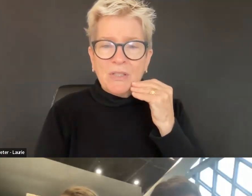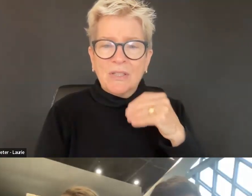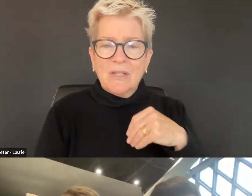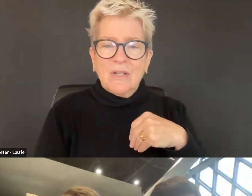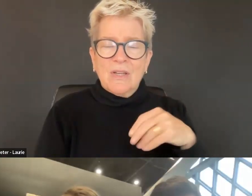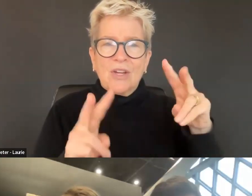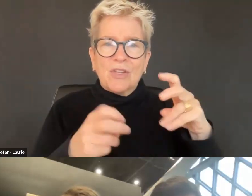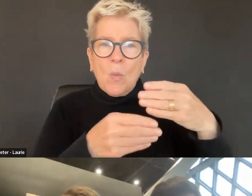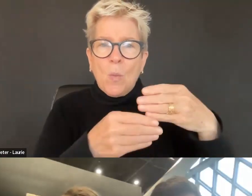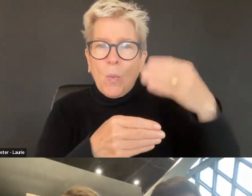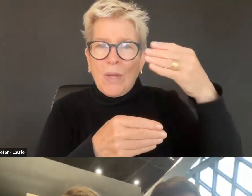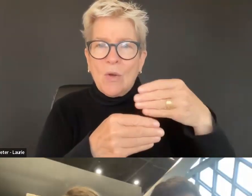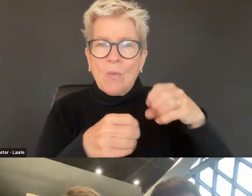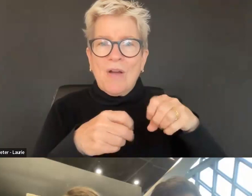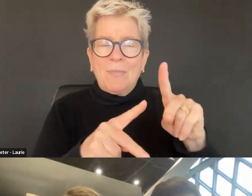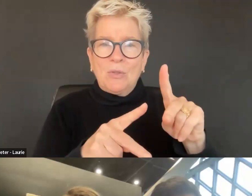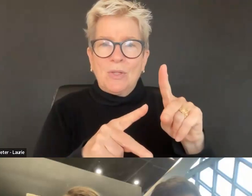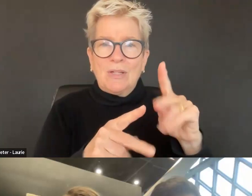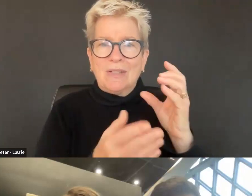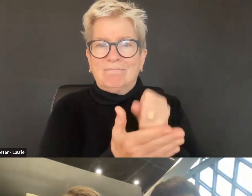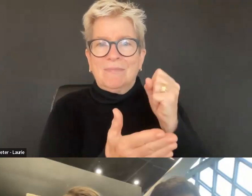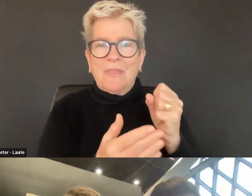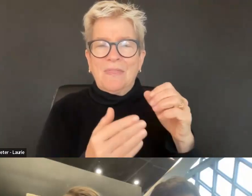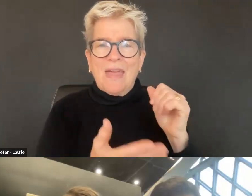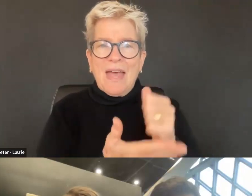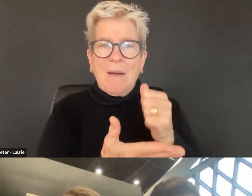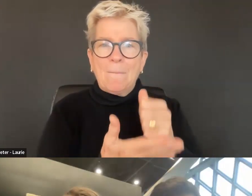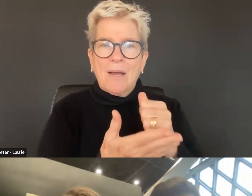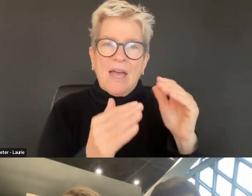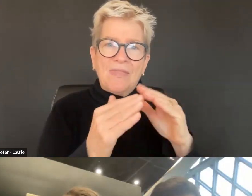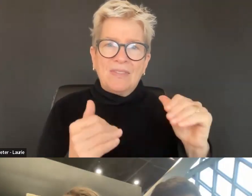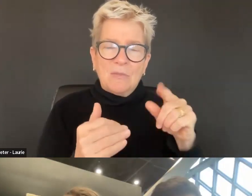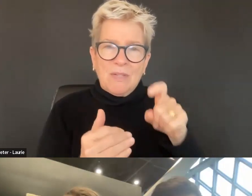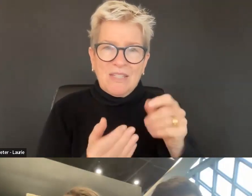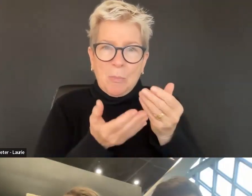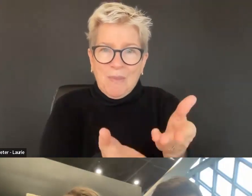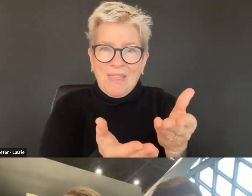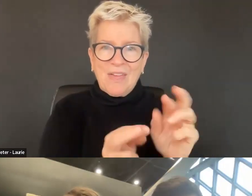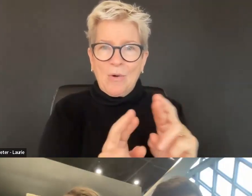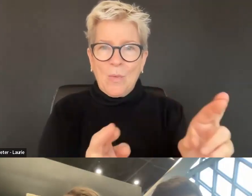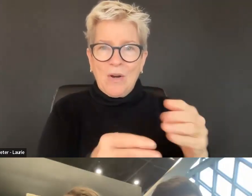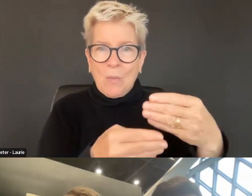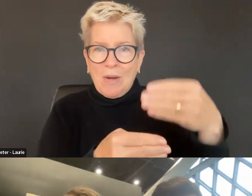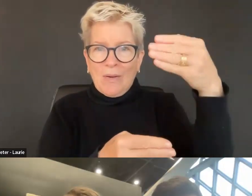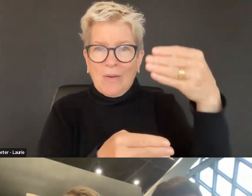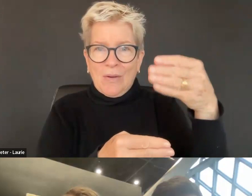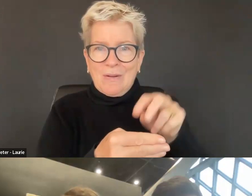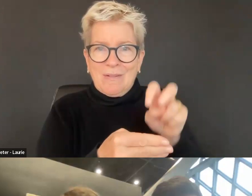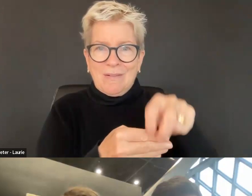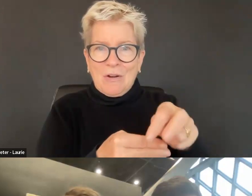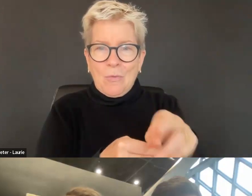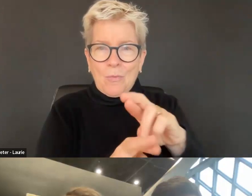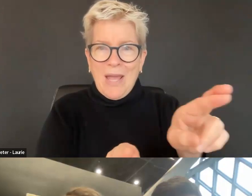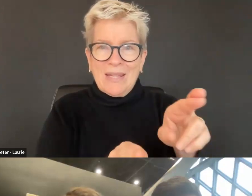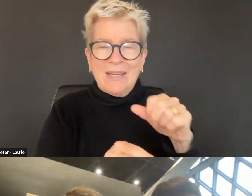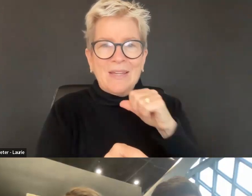of opportunity to get help. And the system has to be present when that window is open, and people should not be waiting